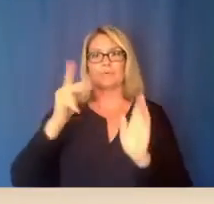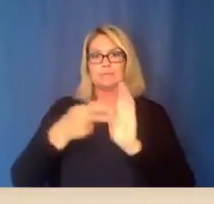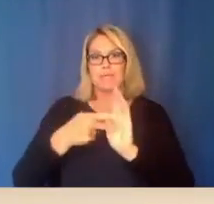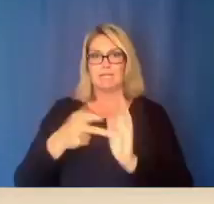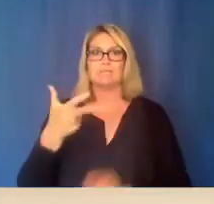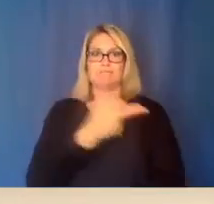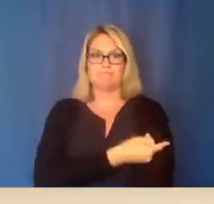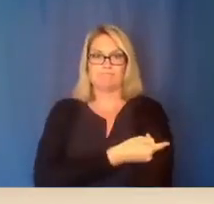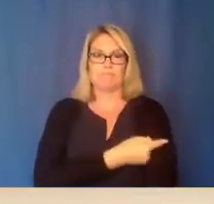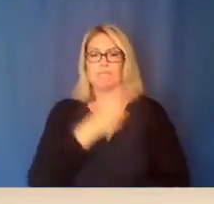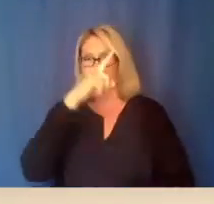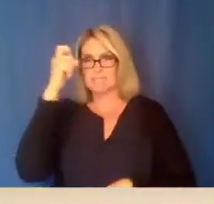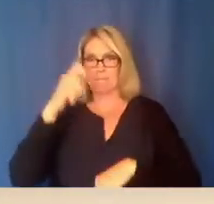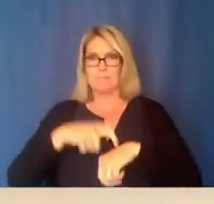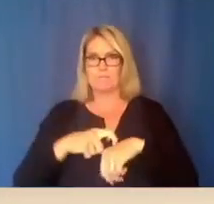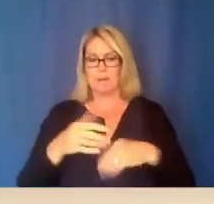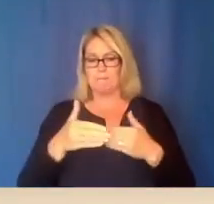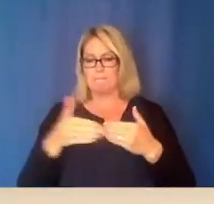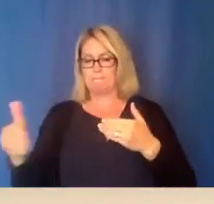over the summer.